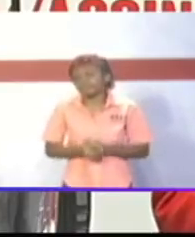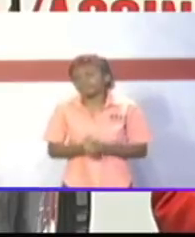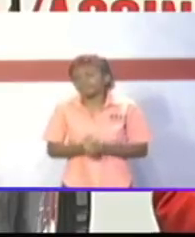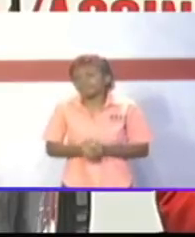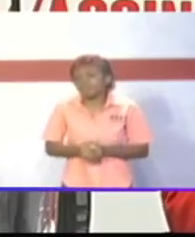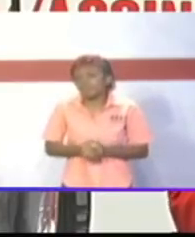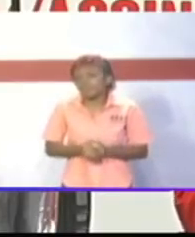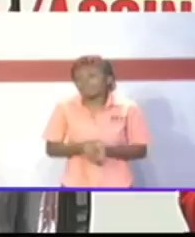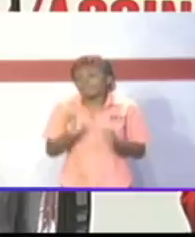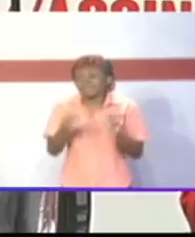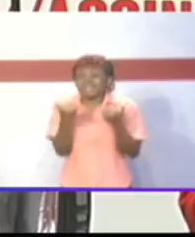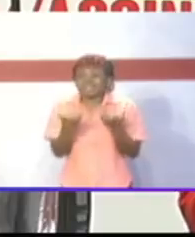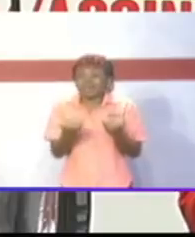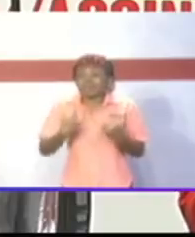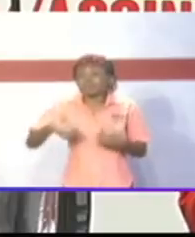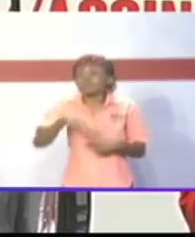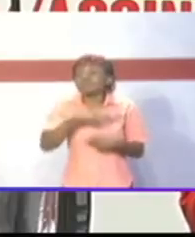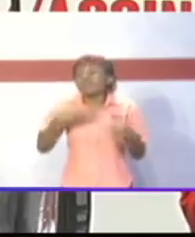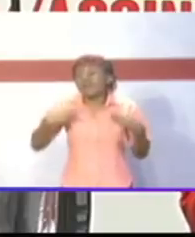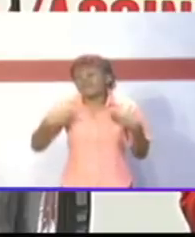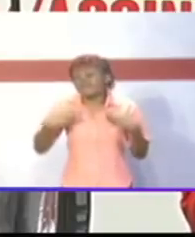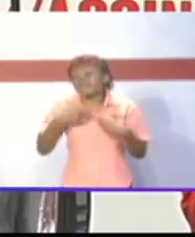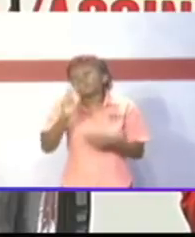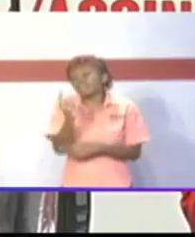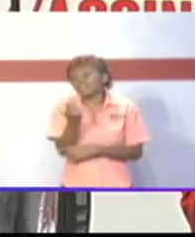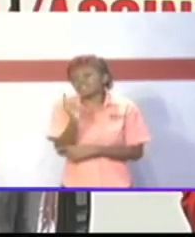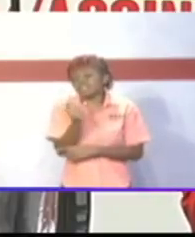time. I think our rolling 7-day average is